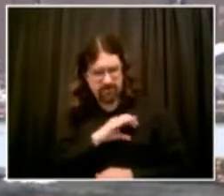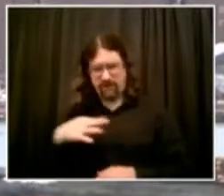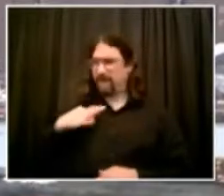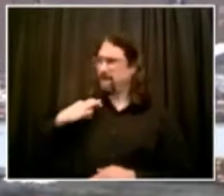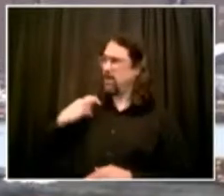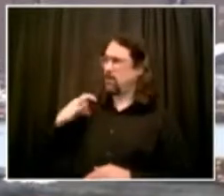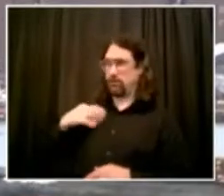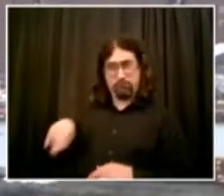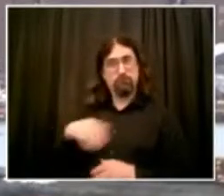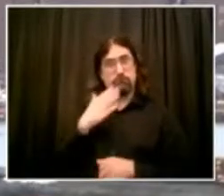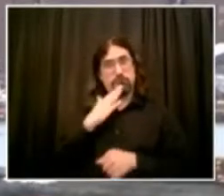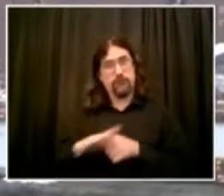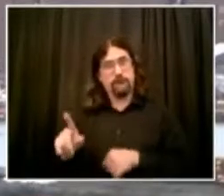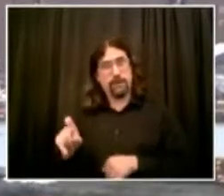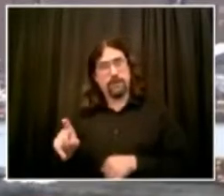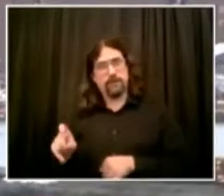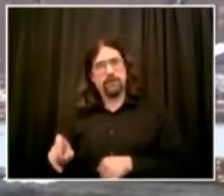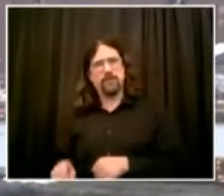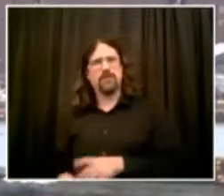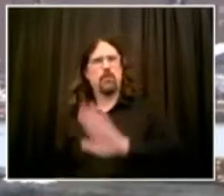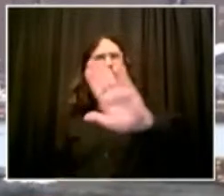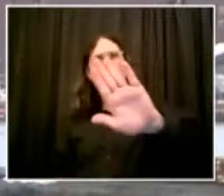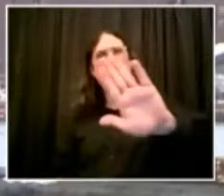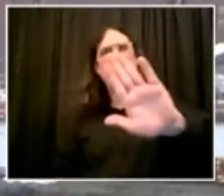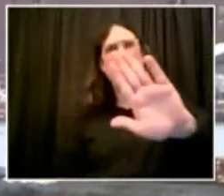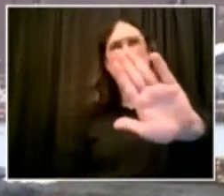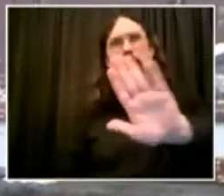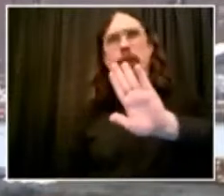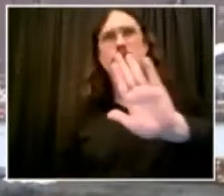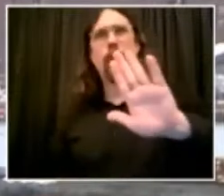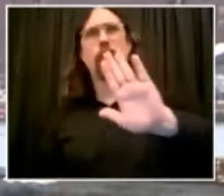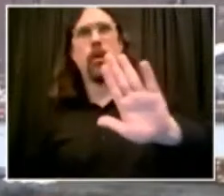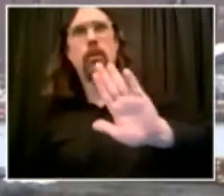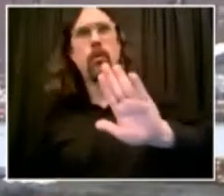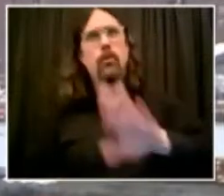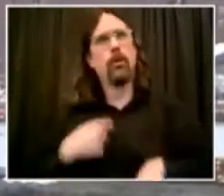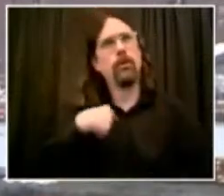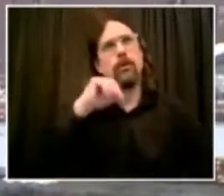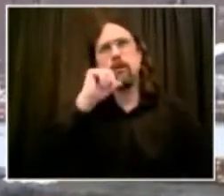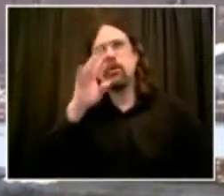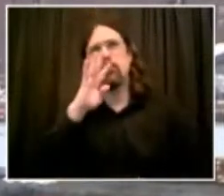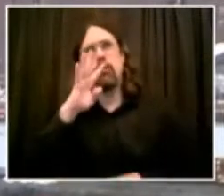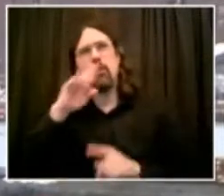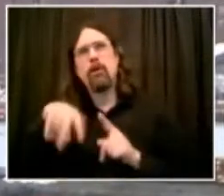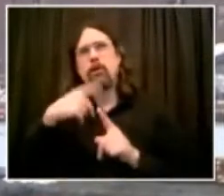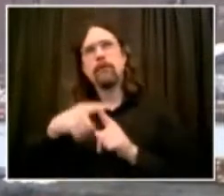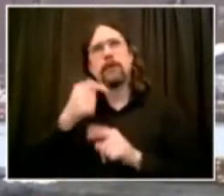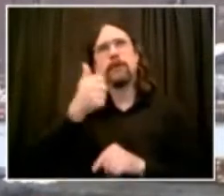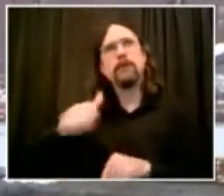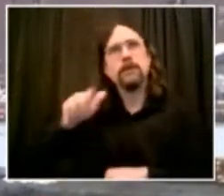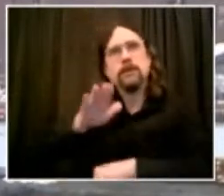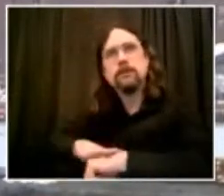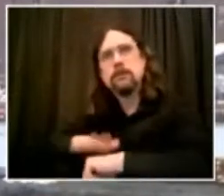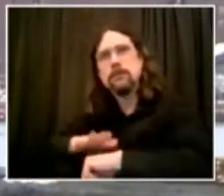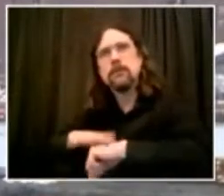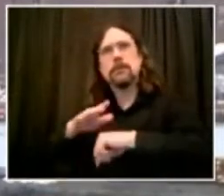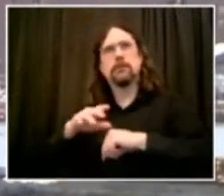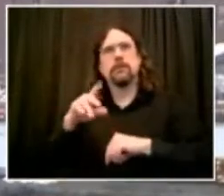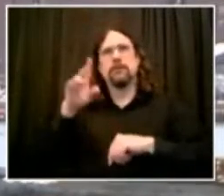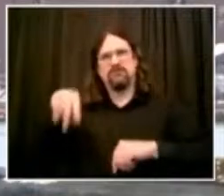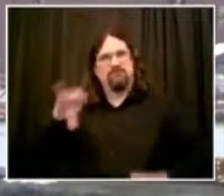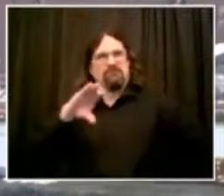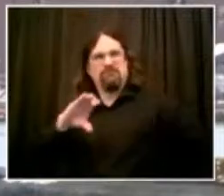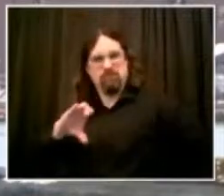coverings. NYPD is not doing social distancing enforcement, period. School safety agents are trained to work